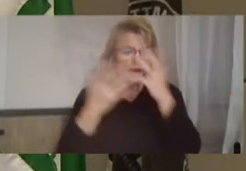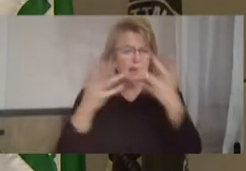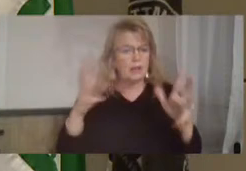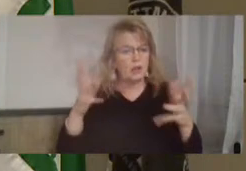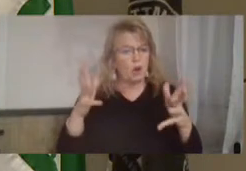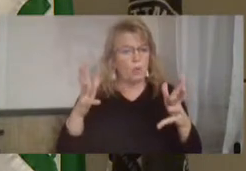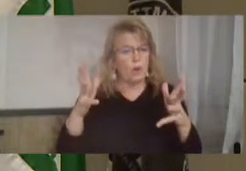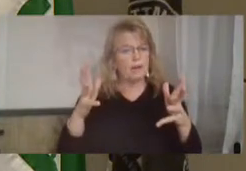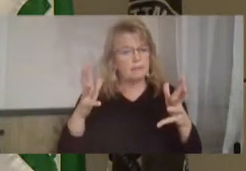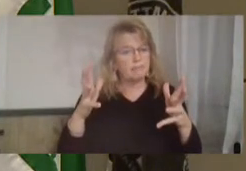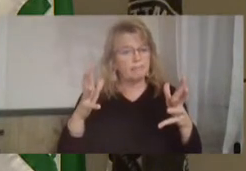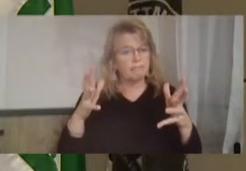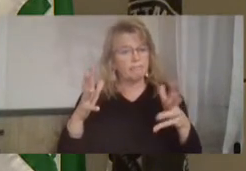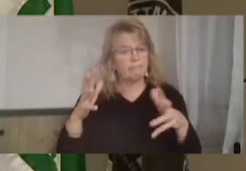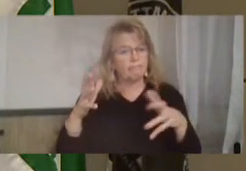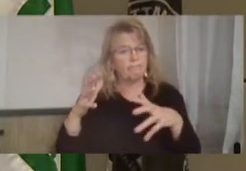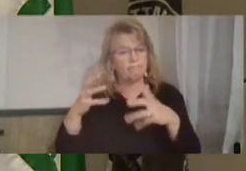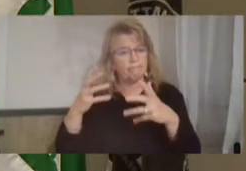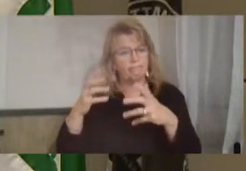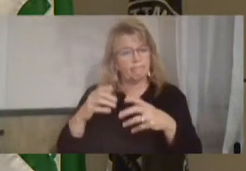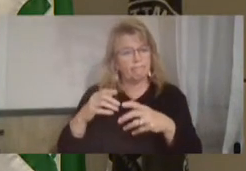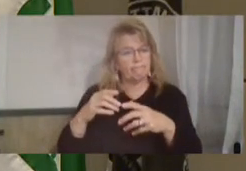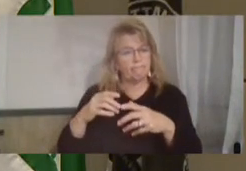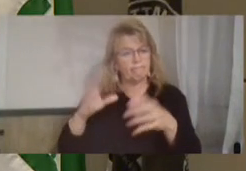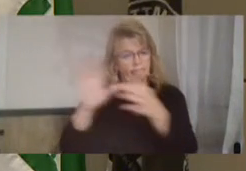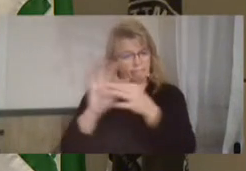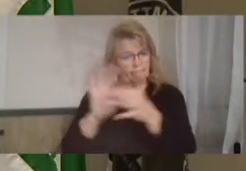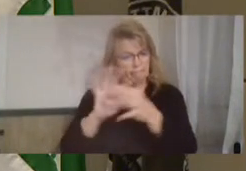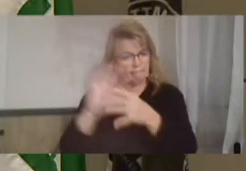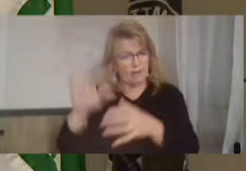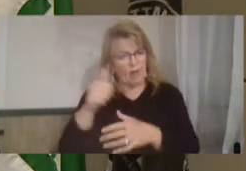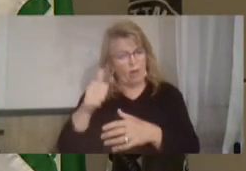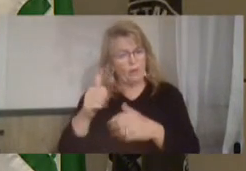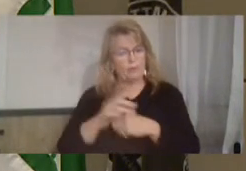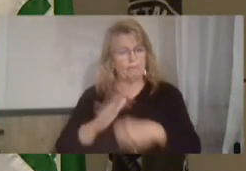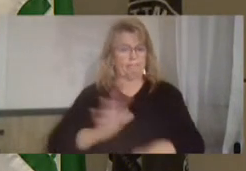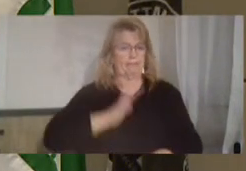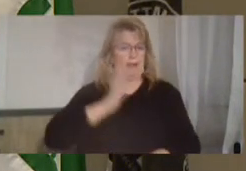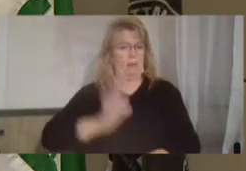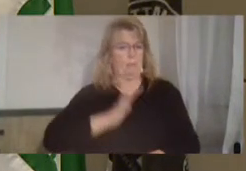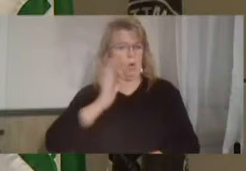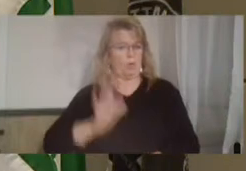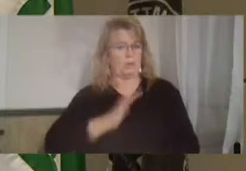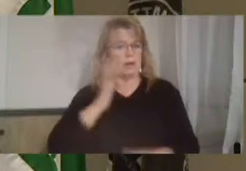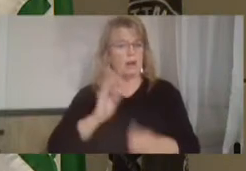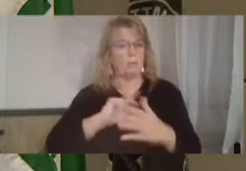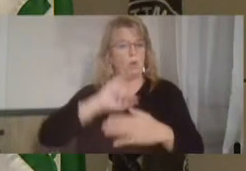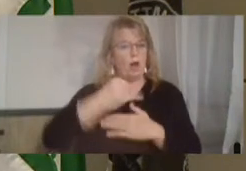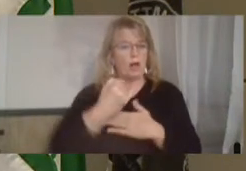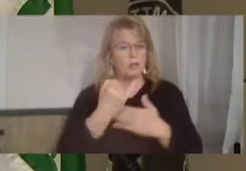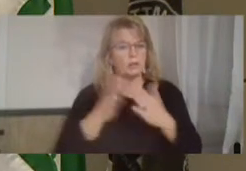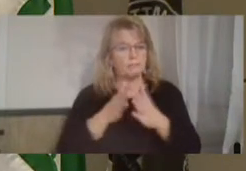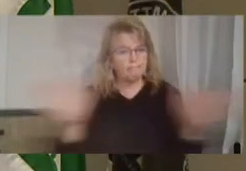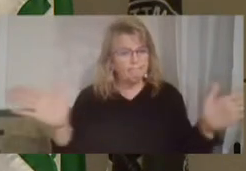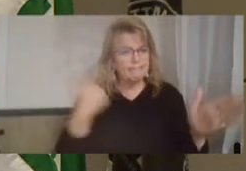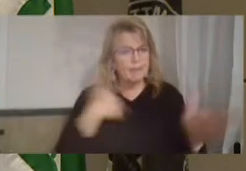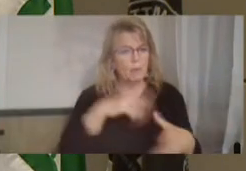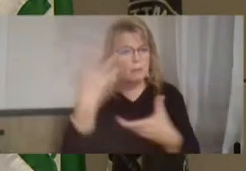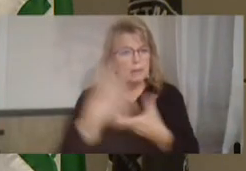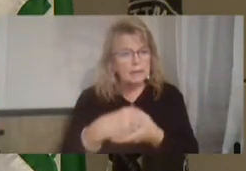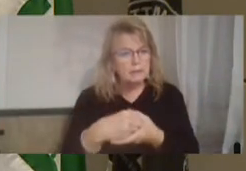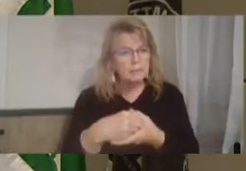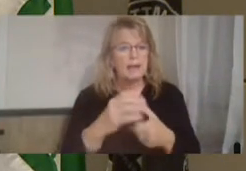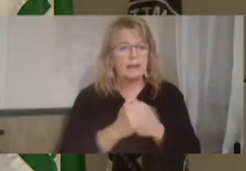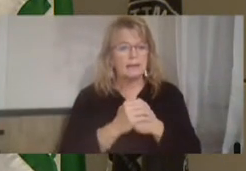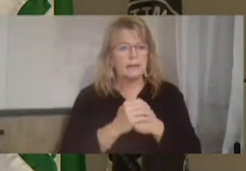but not only this project, but other high-profile public projects that we're participating in should be kind